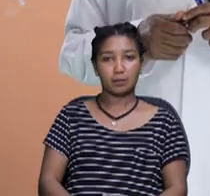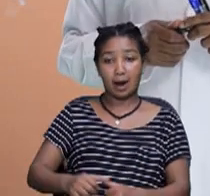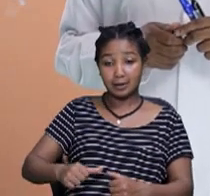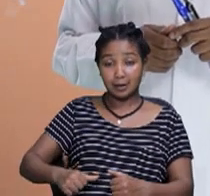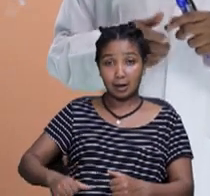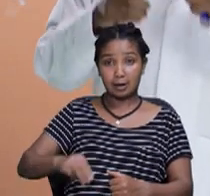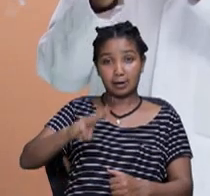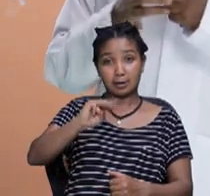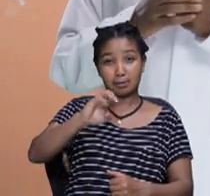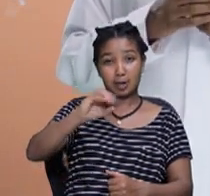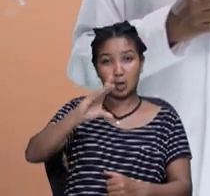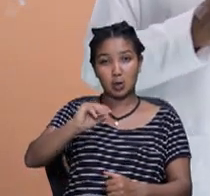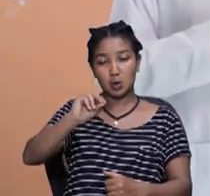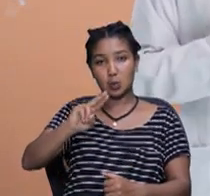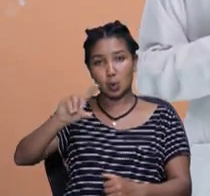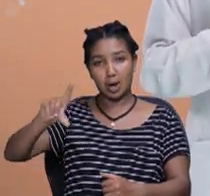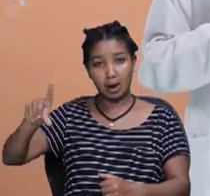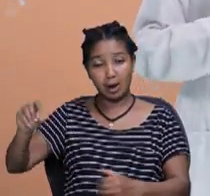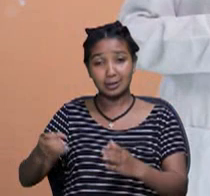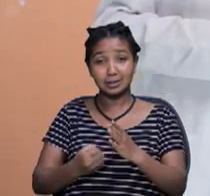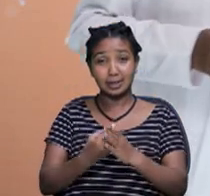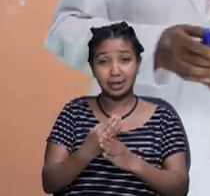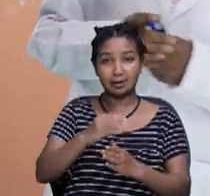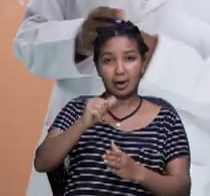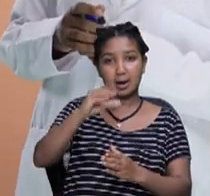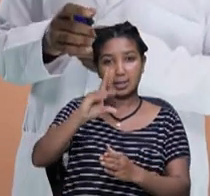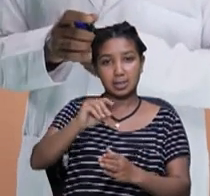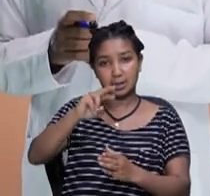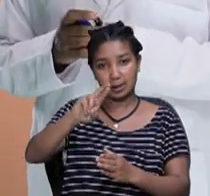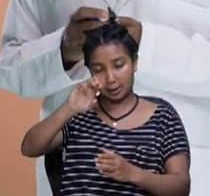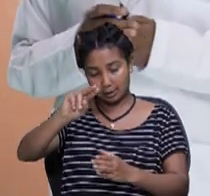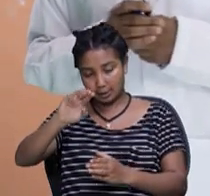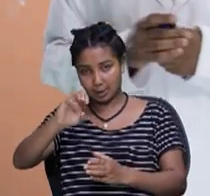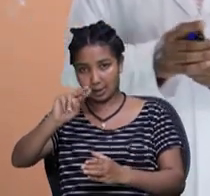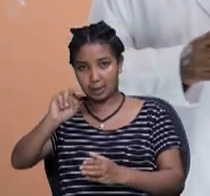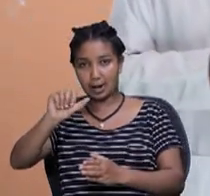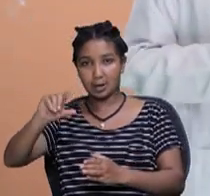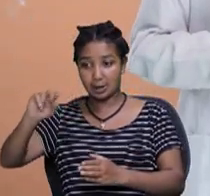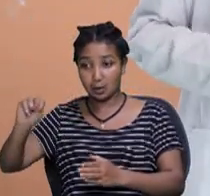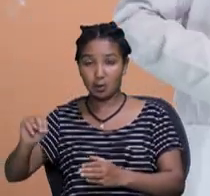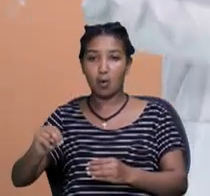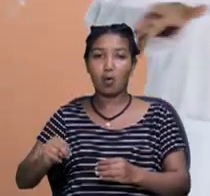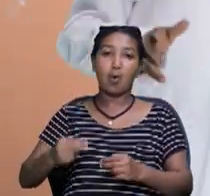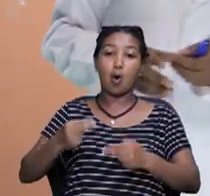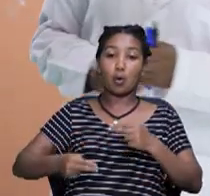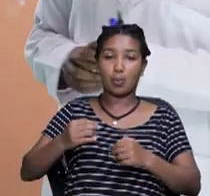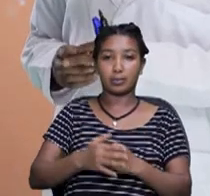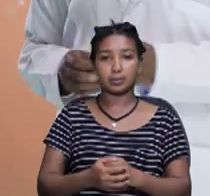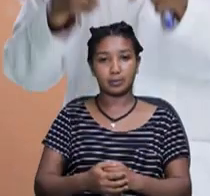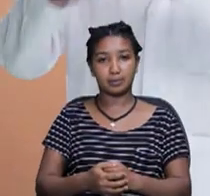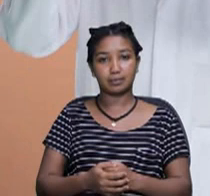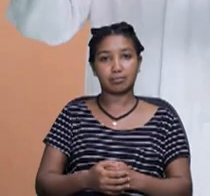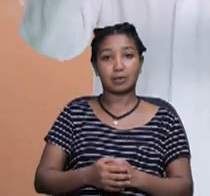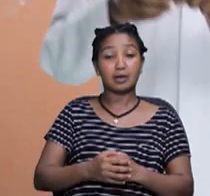Adrenal medulla secrete an adrenaline hormone. Adrenaline is a fight or flight